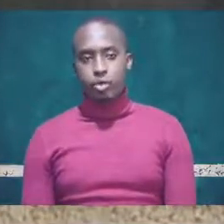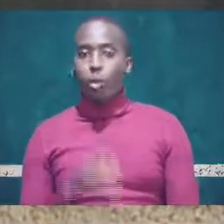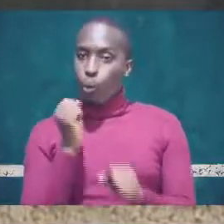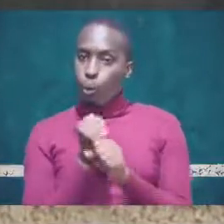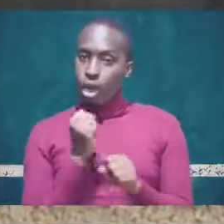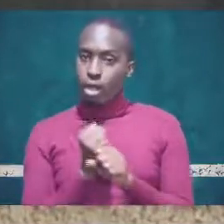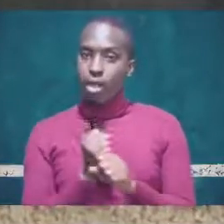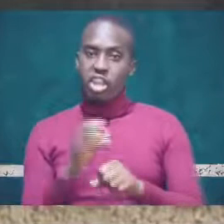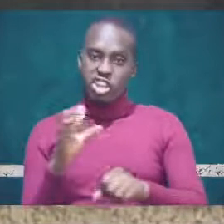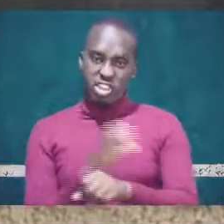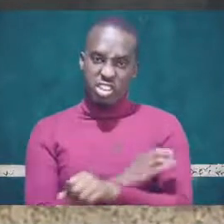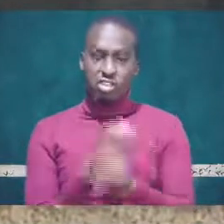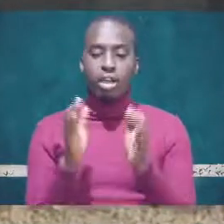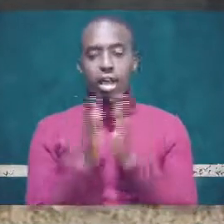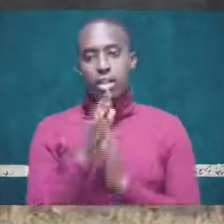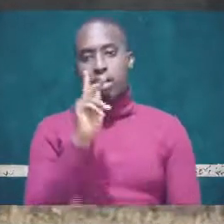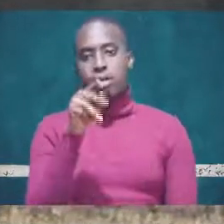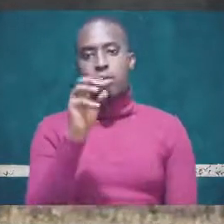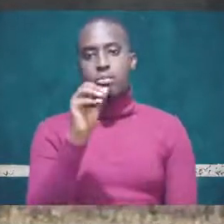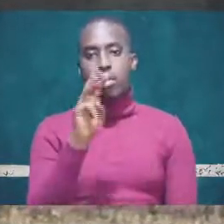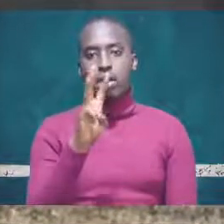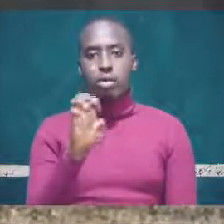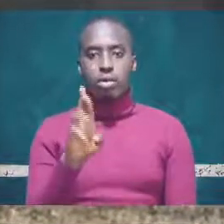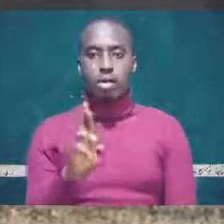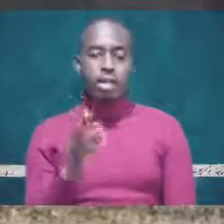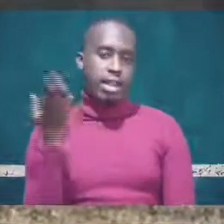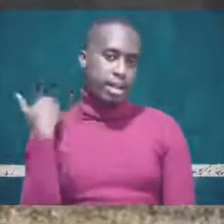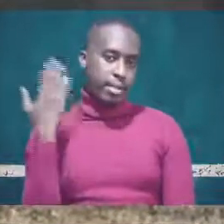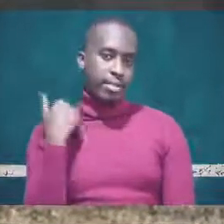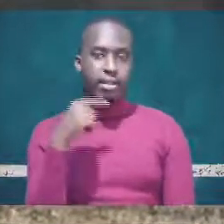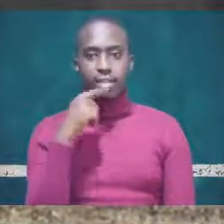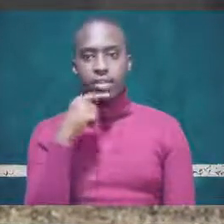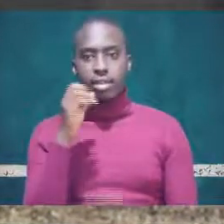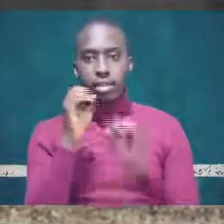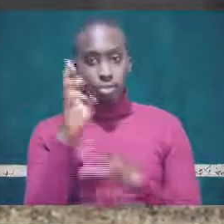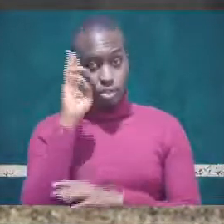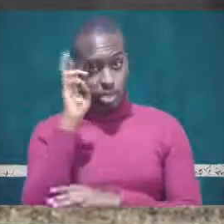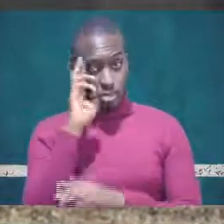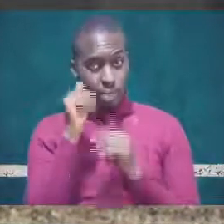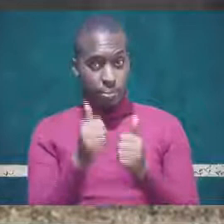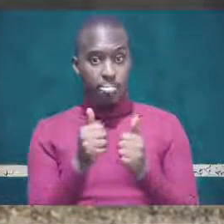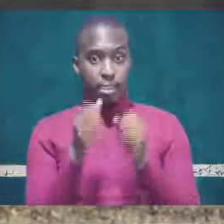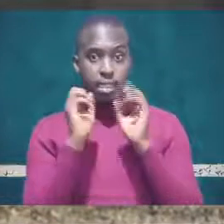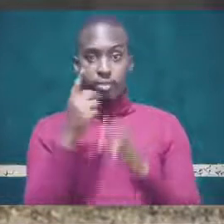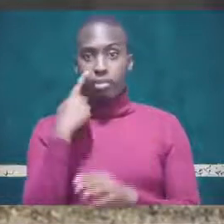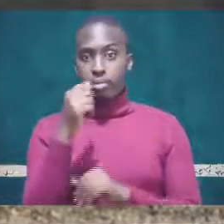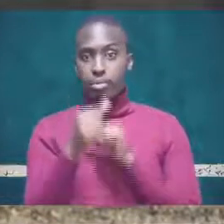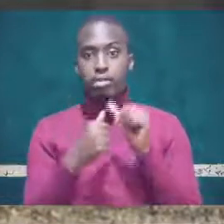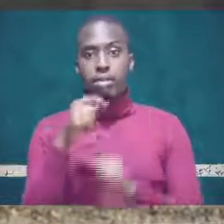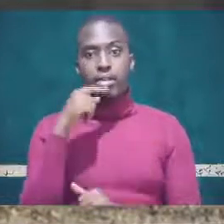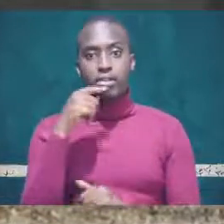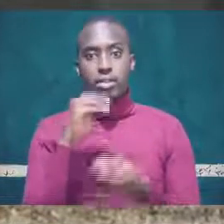Work, energy, and power. Now, in the last lesson, if you remember, when we were looking at lesson number